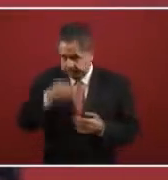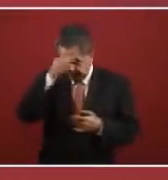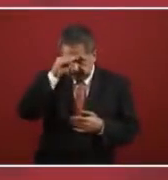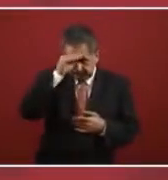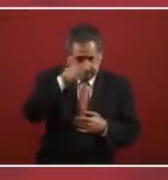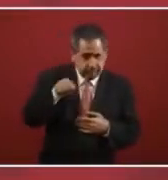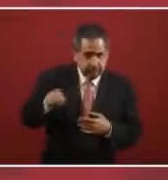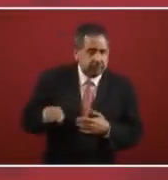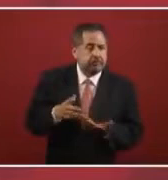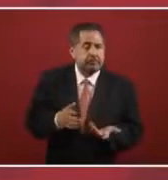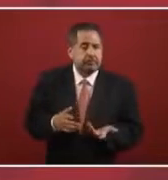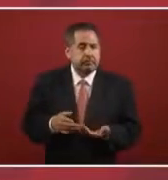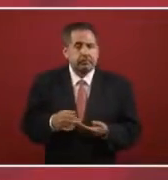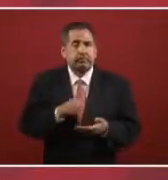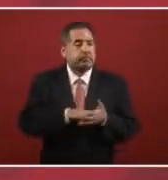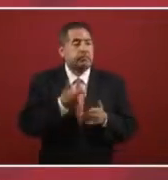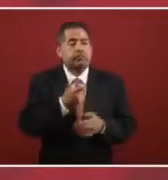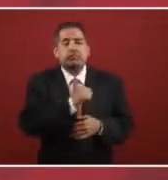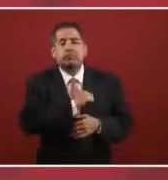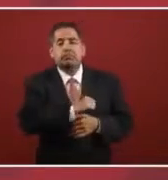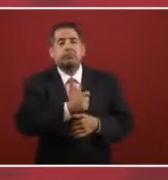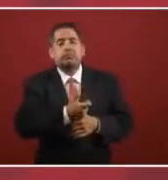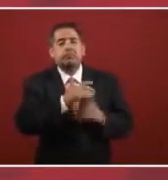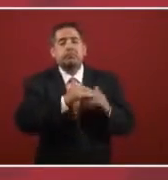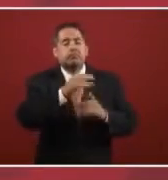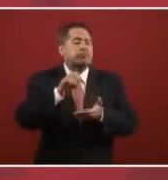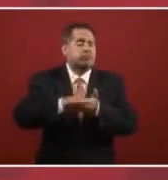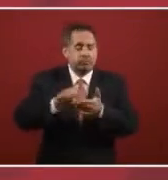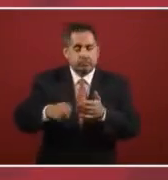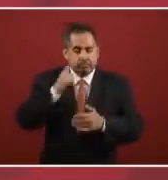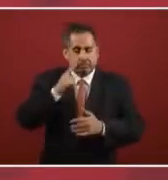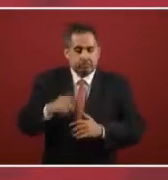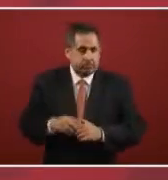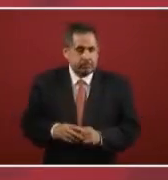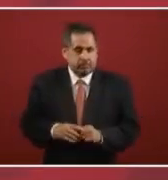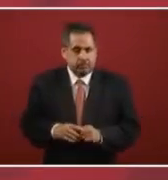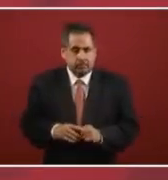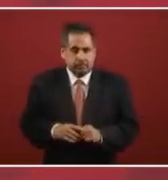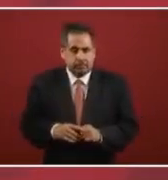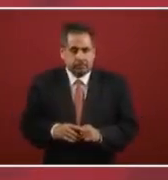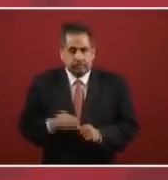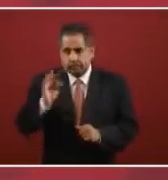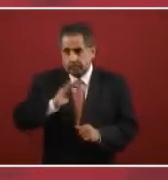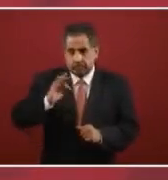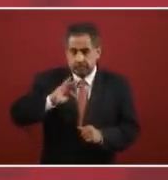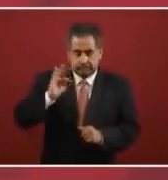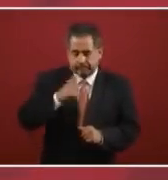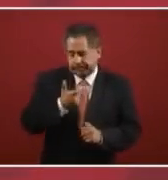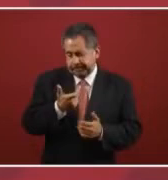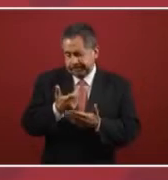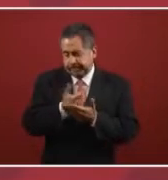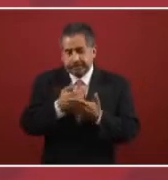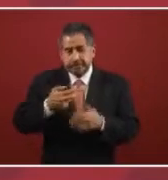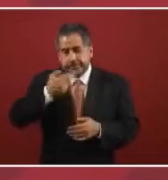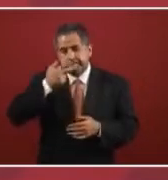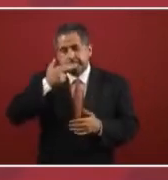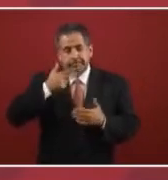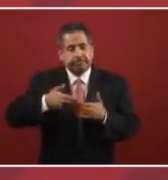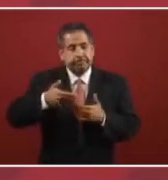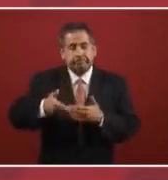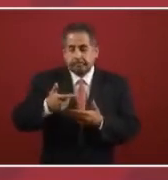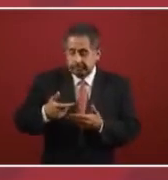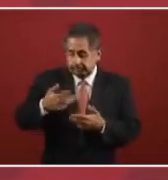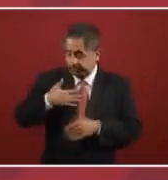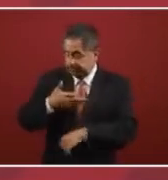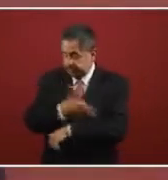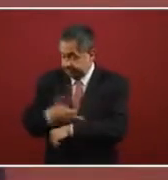Because they also don't take into account inflation. For example, if you have a betterment